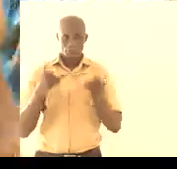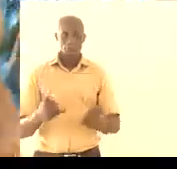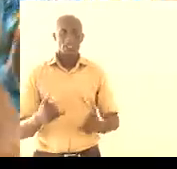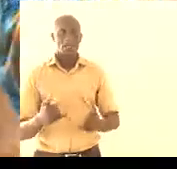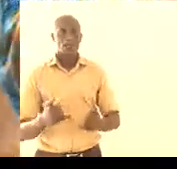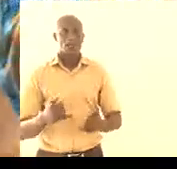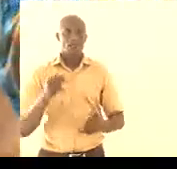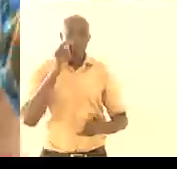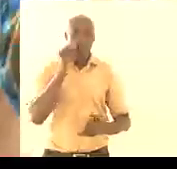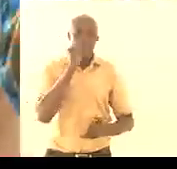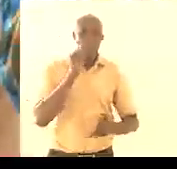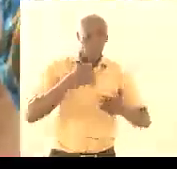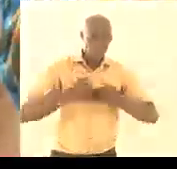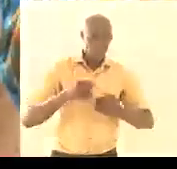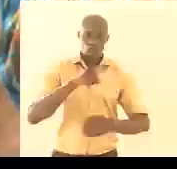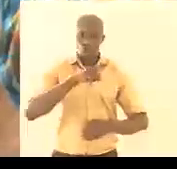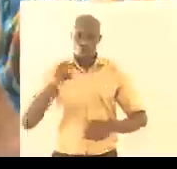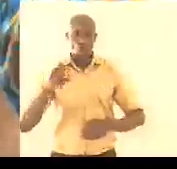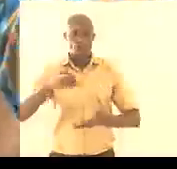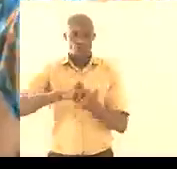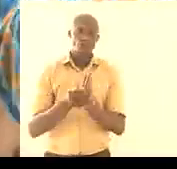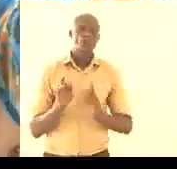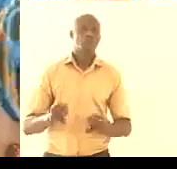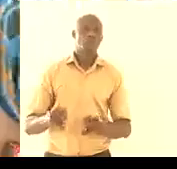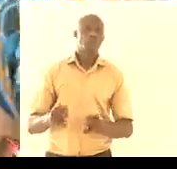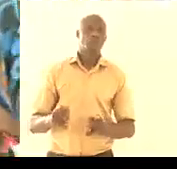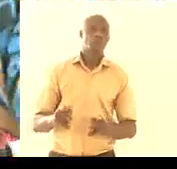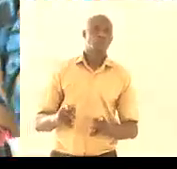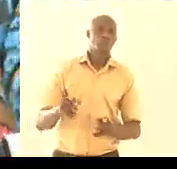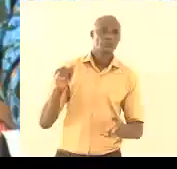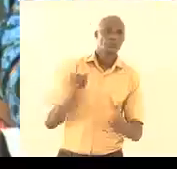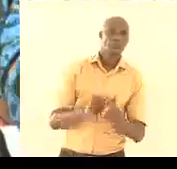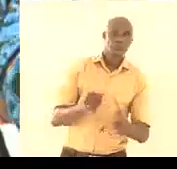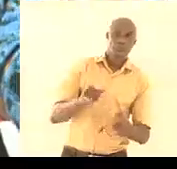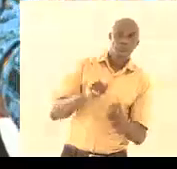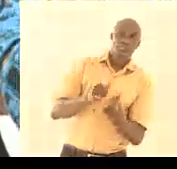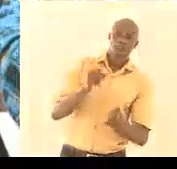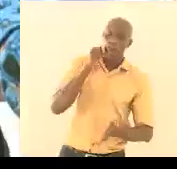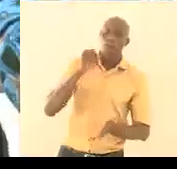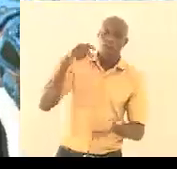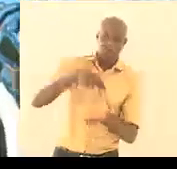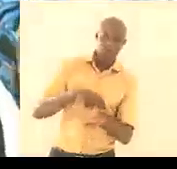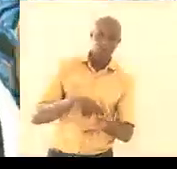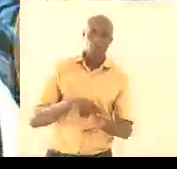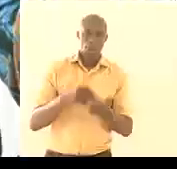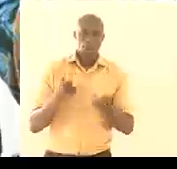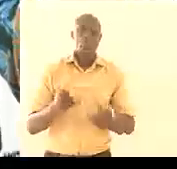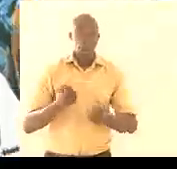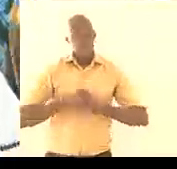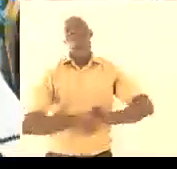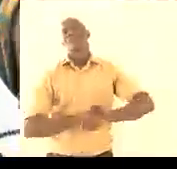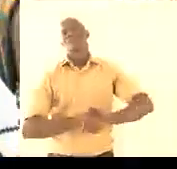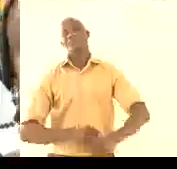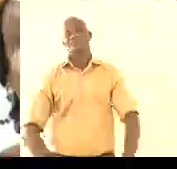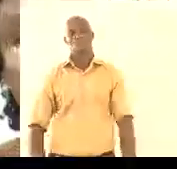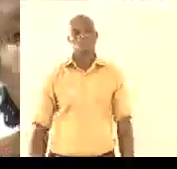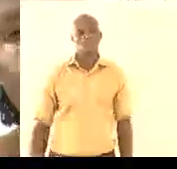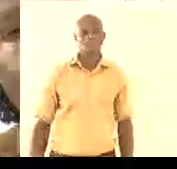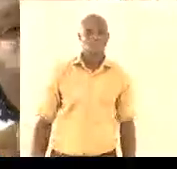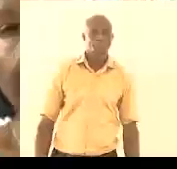she has hundreds of those people that she has raised, and she continues to raise, and she is secure.